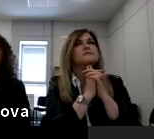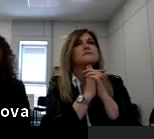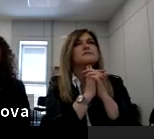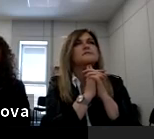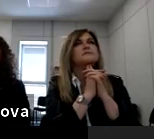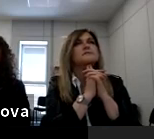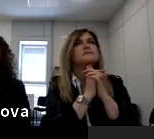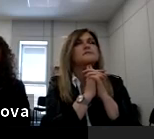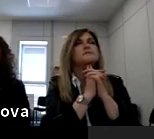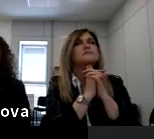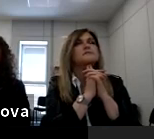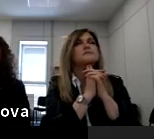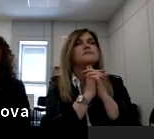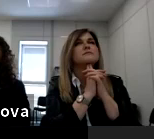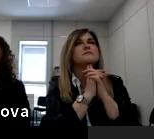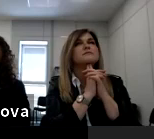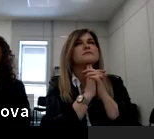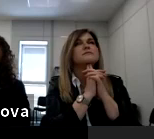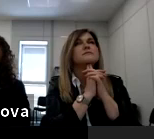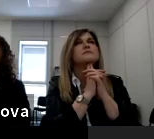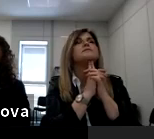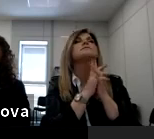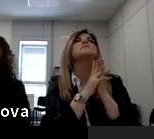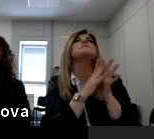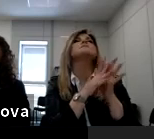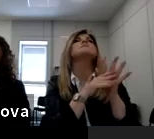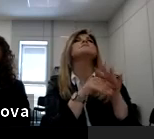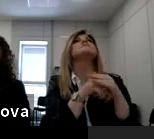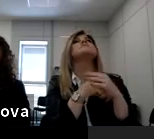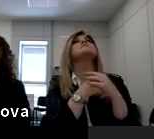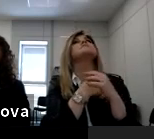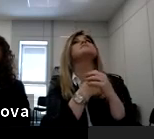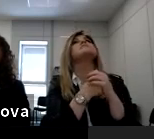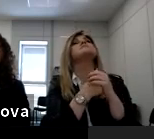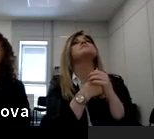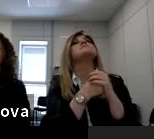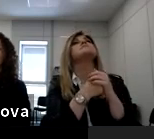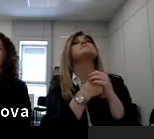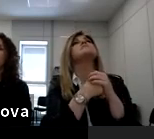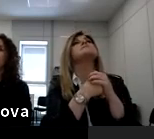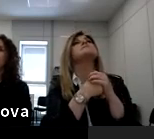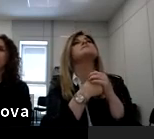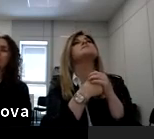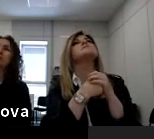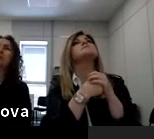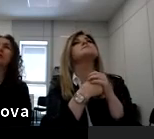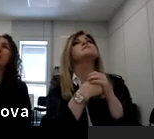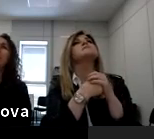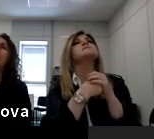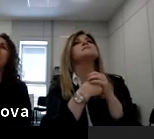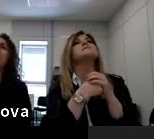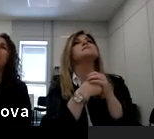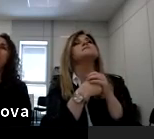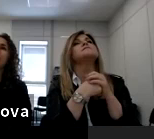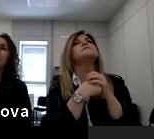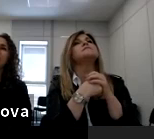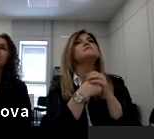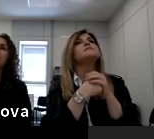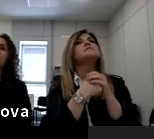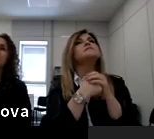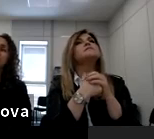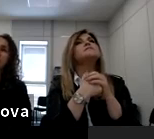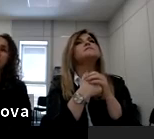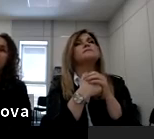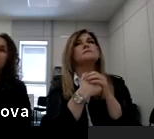luminous flux is here. It is not distributing here on the ceiling far. So all the light